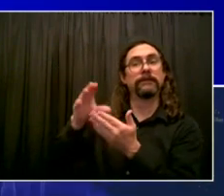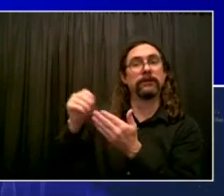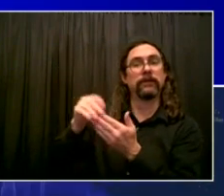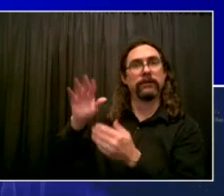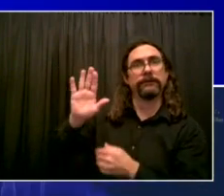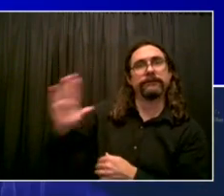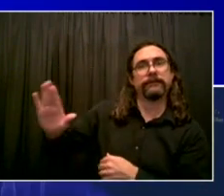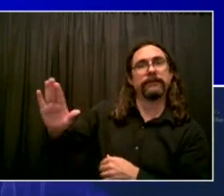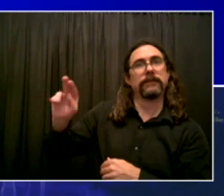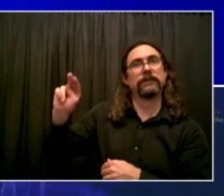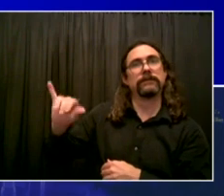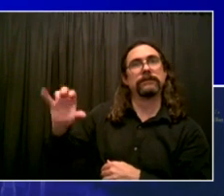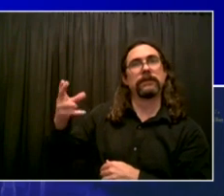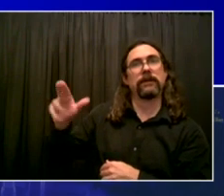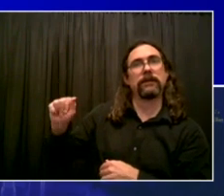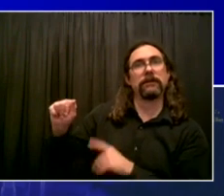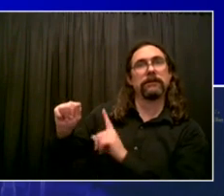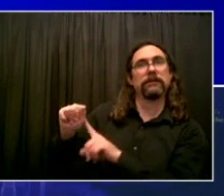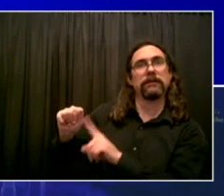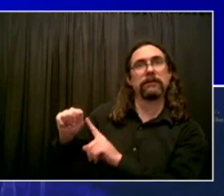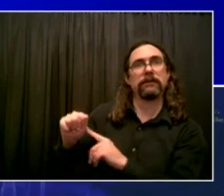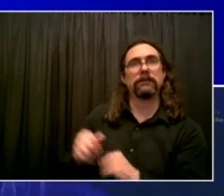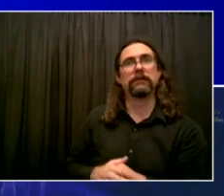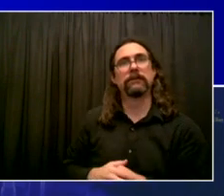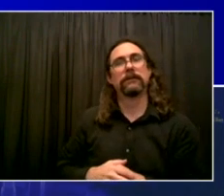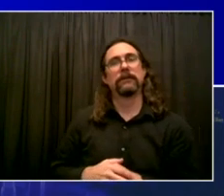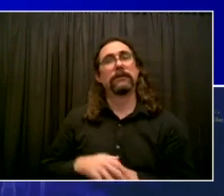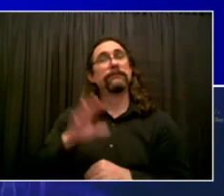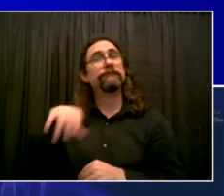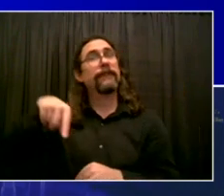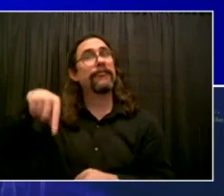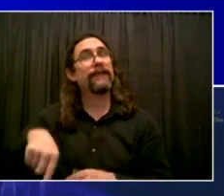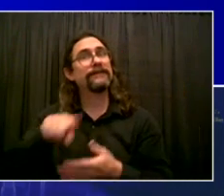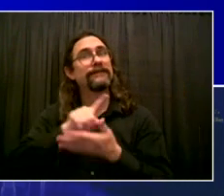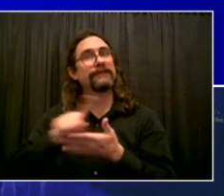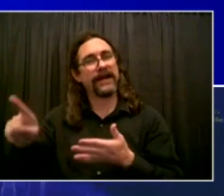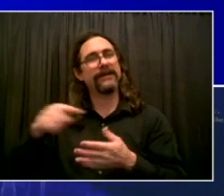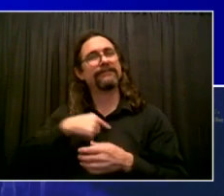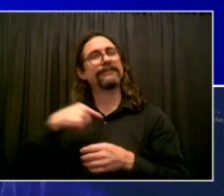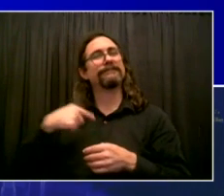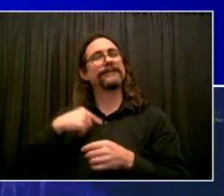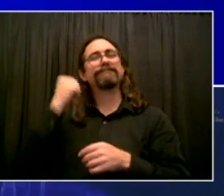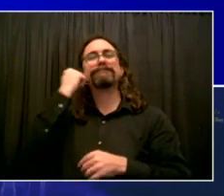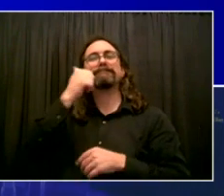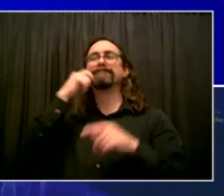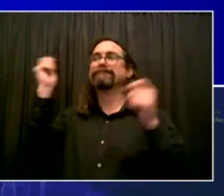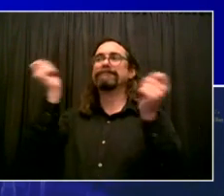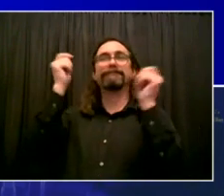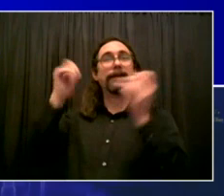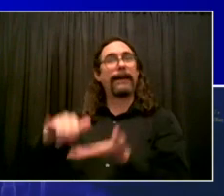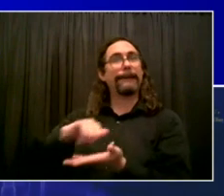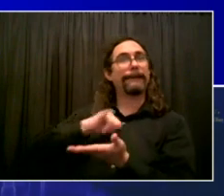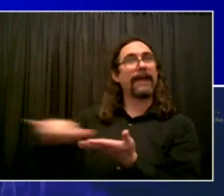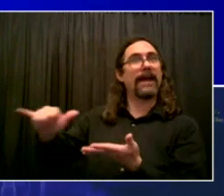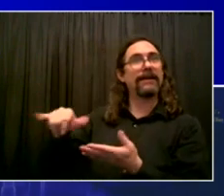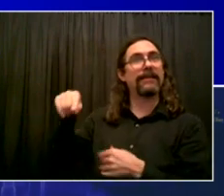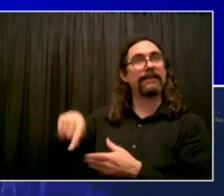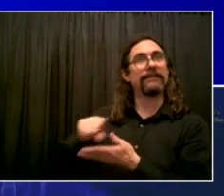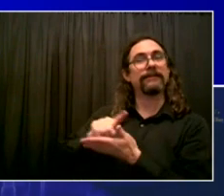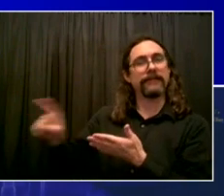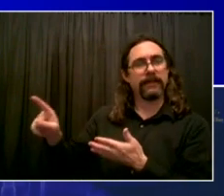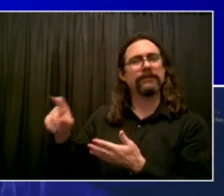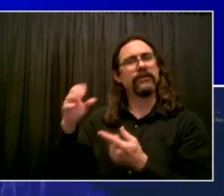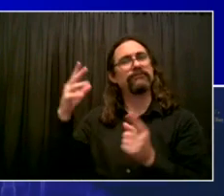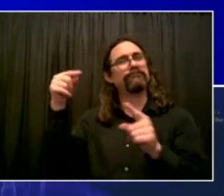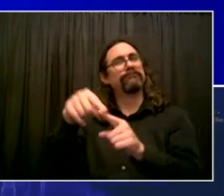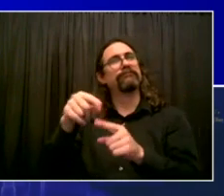really important investments we're making in the neighborhoods of Manhattan. I want you to hear from someone who really understands